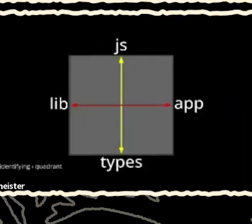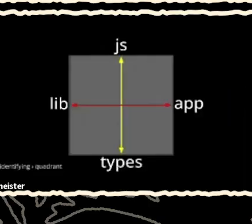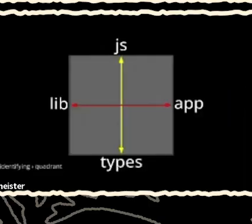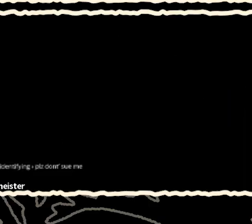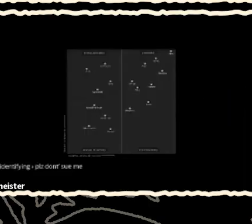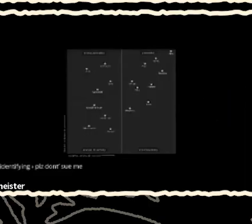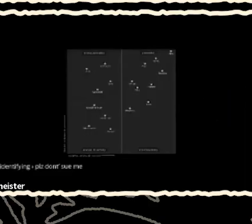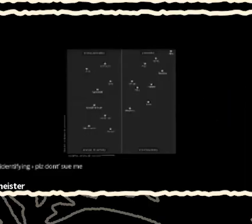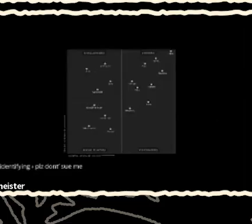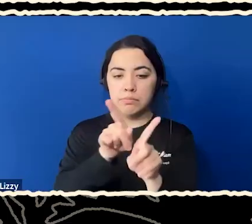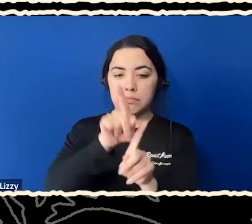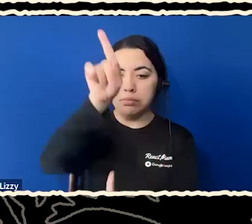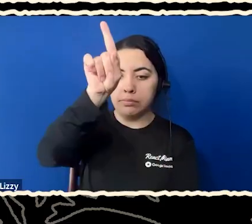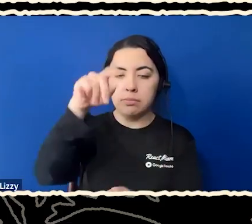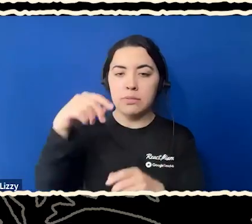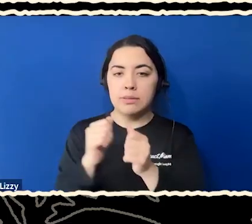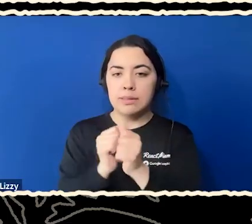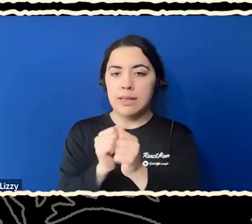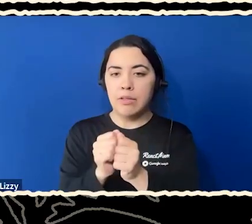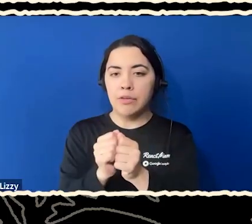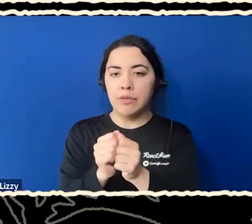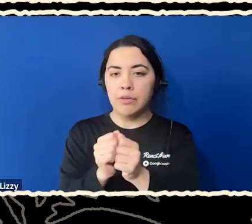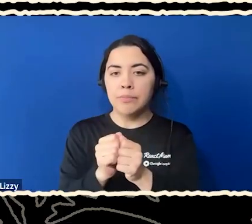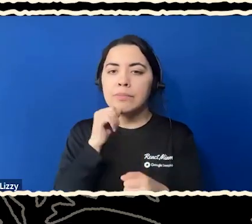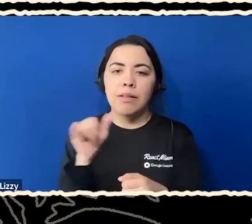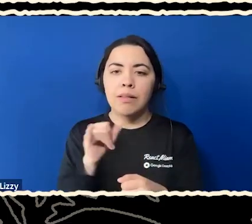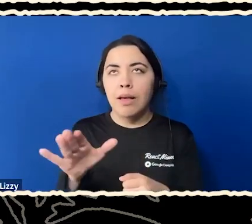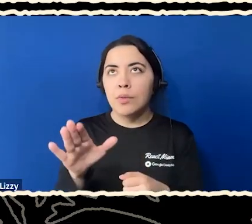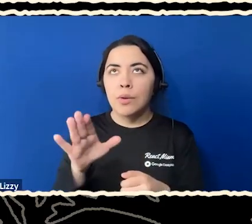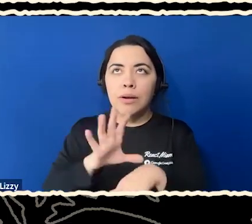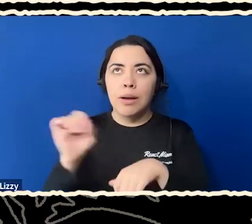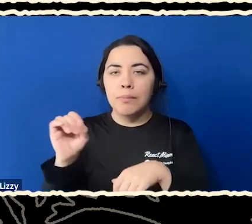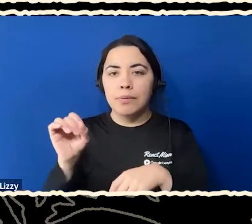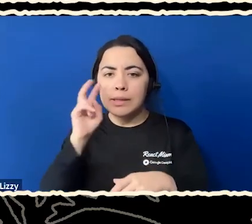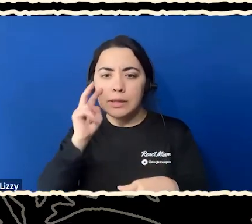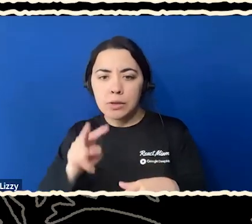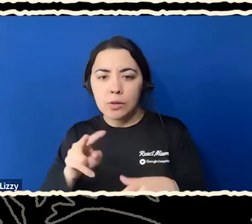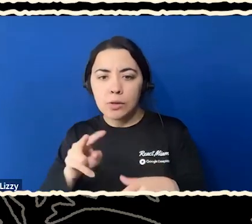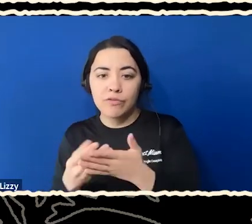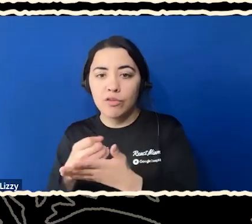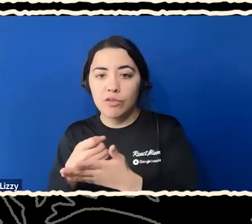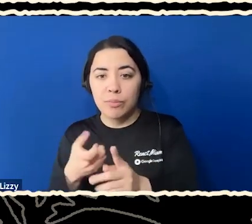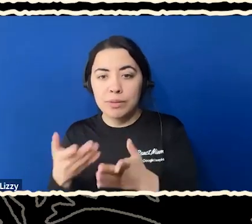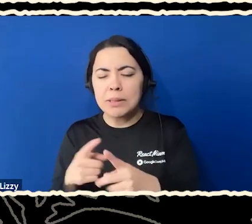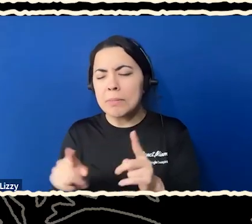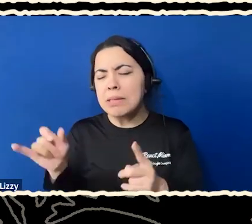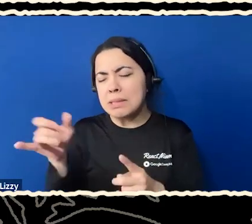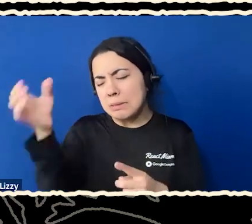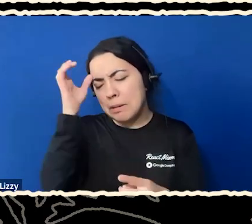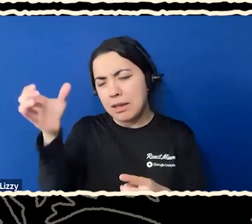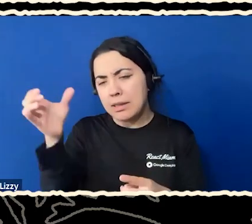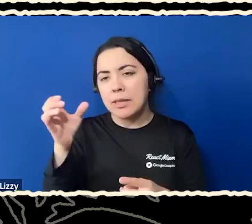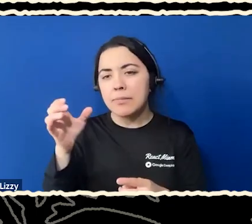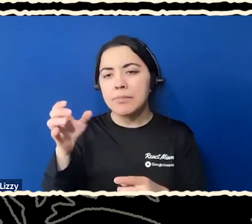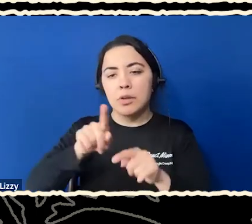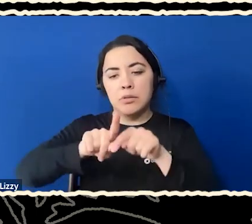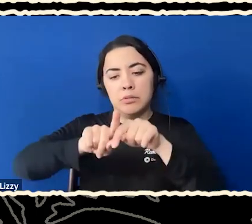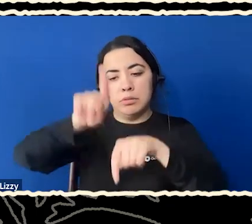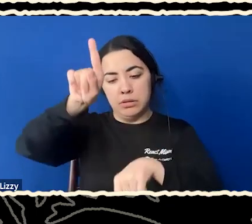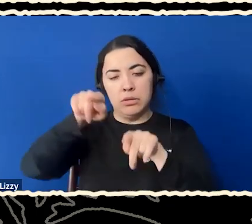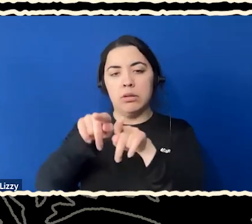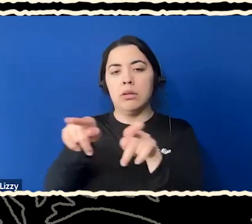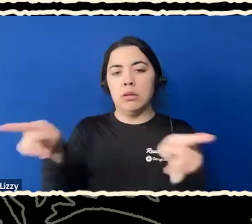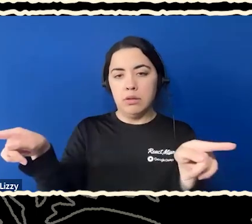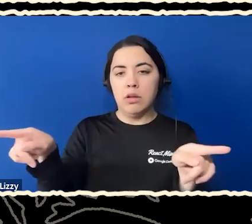this quadrant, right? And it's not the kind that your companies lie and cheat to get onto so they can fundraise off of it, but it's similar to that. And we only have